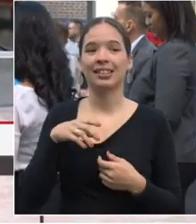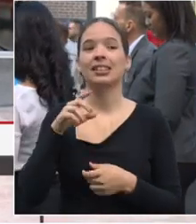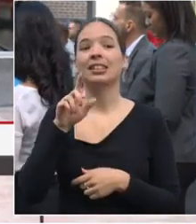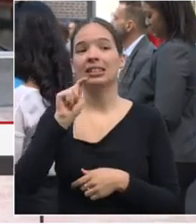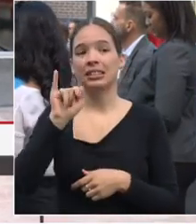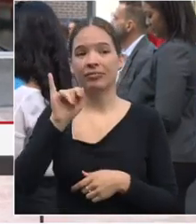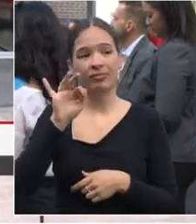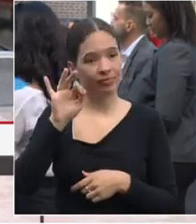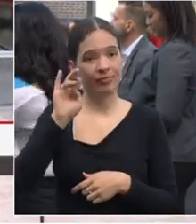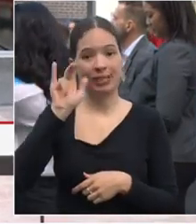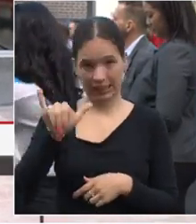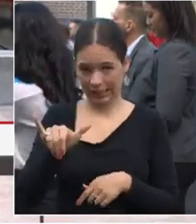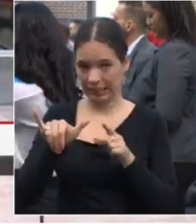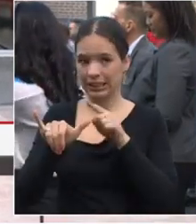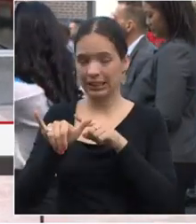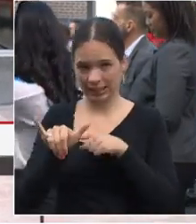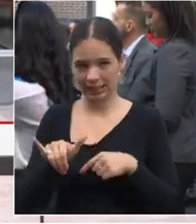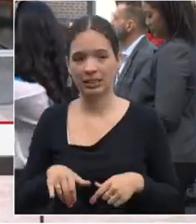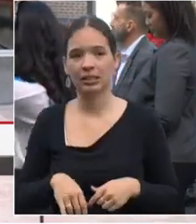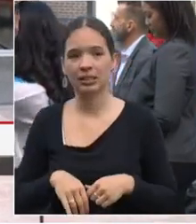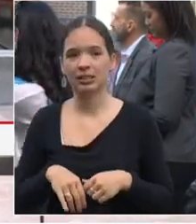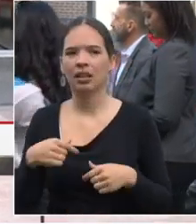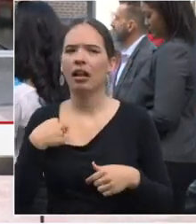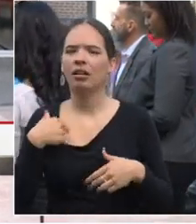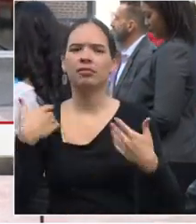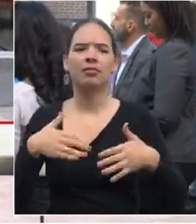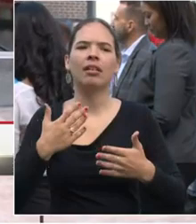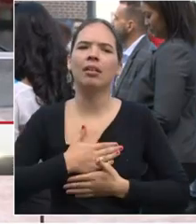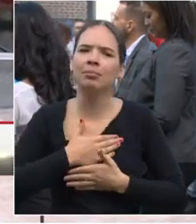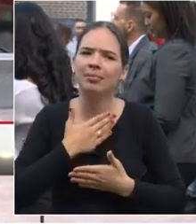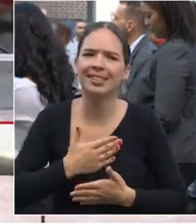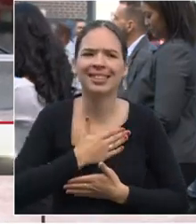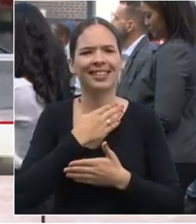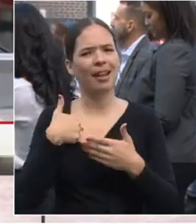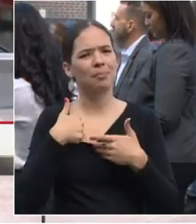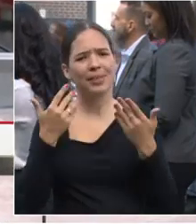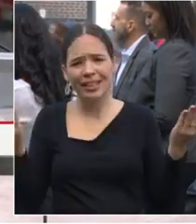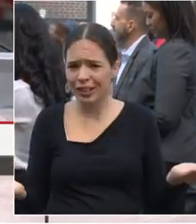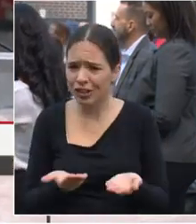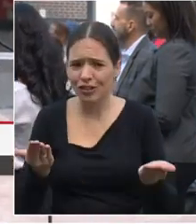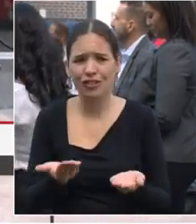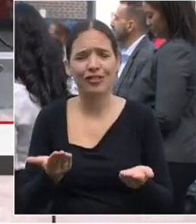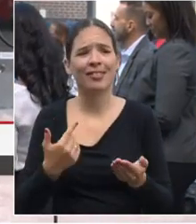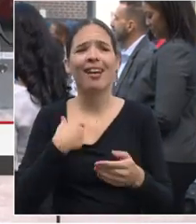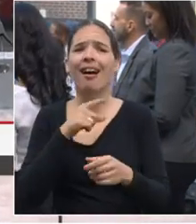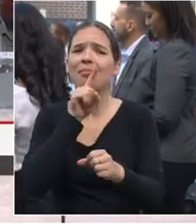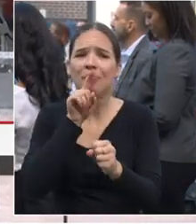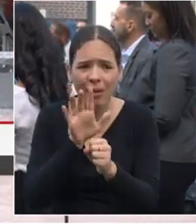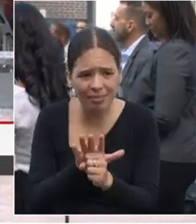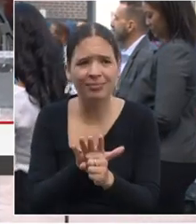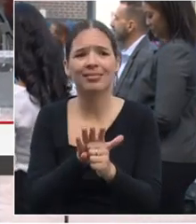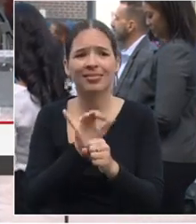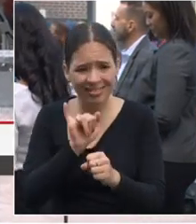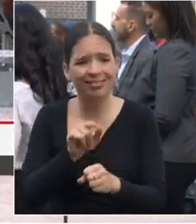and I'm happy as a lark to be here. Promise kept. The Rappaport